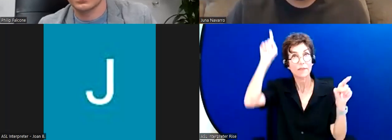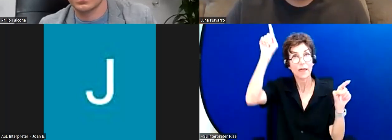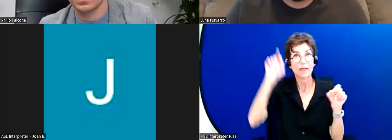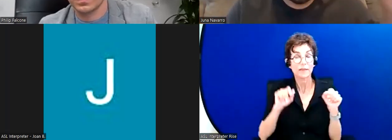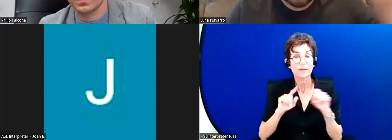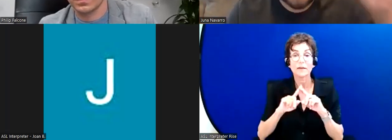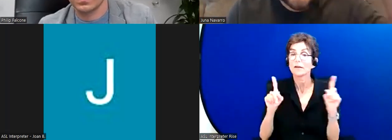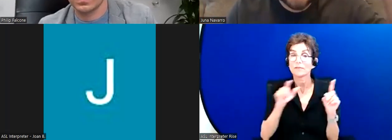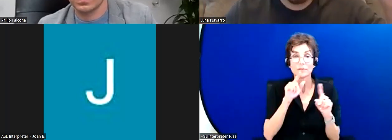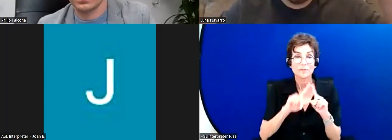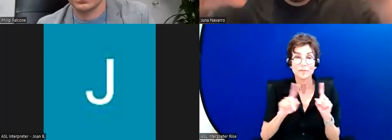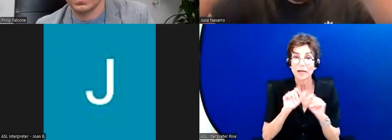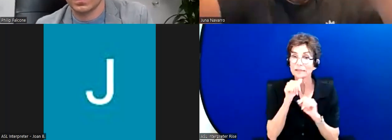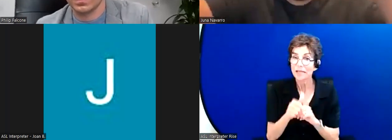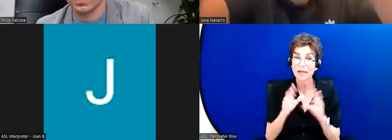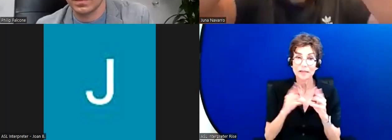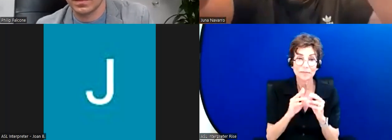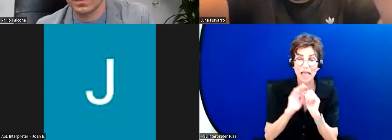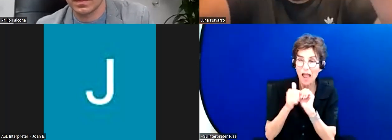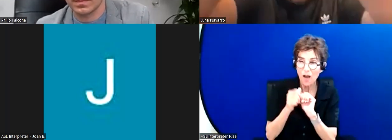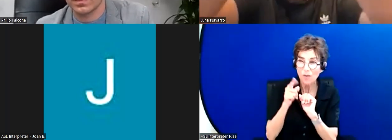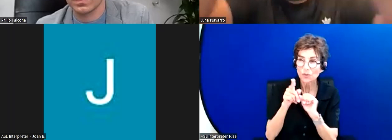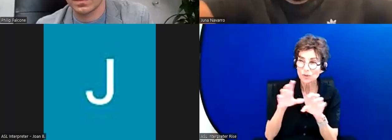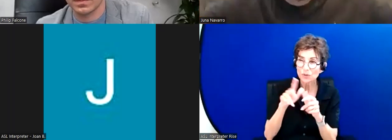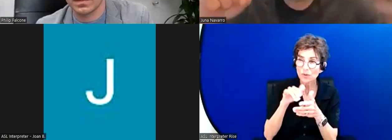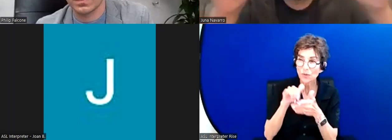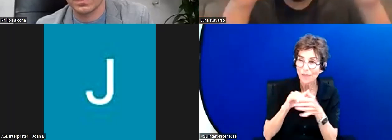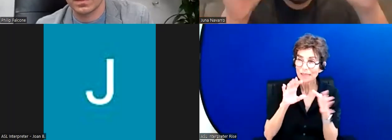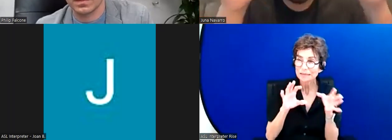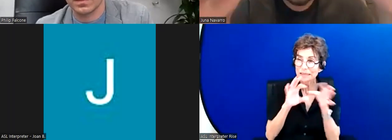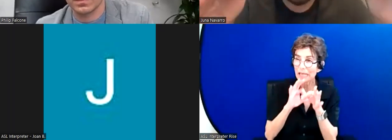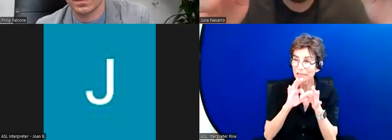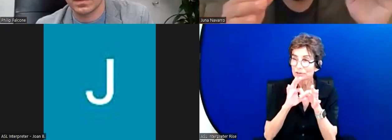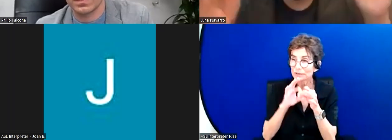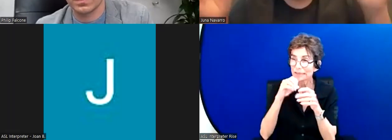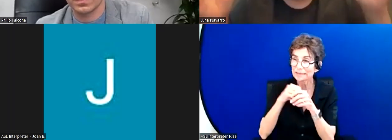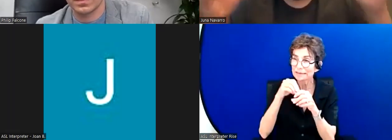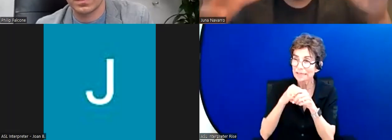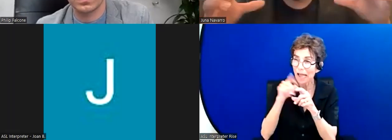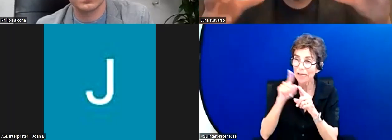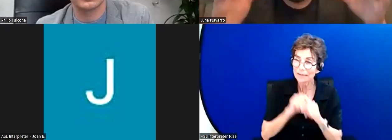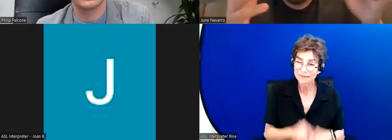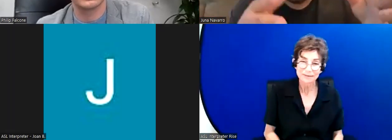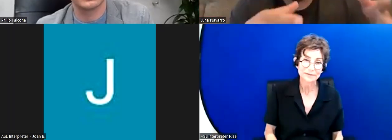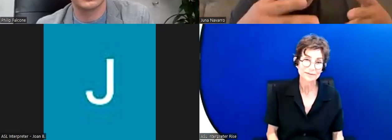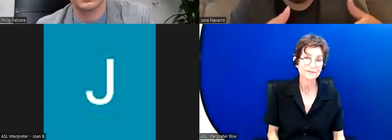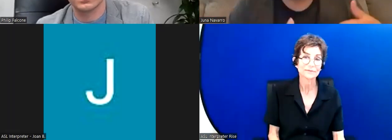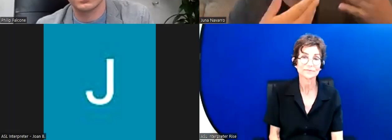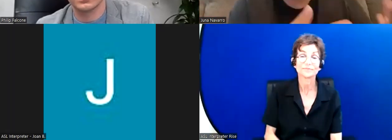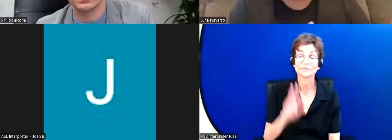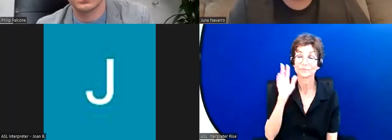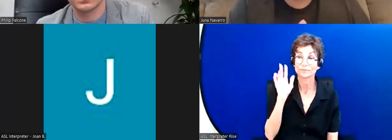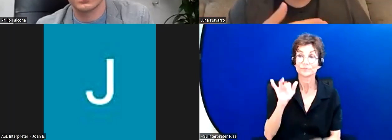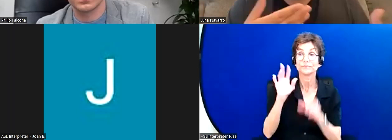around how he's going to do this connection or connect this here, the very specific, like usually that person is already